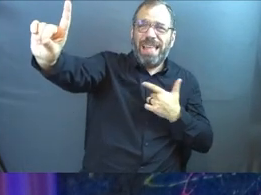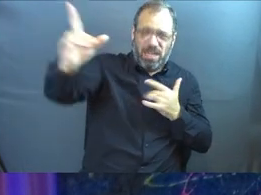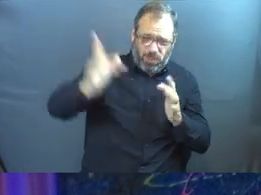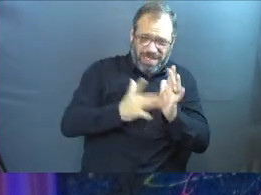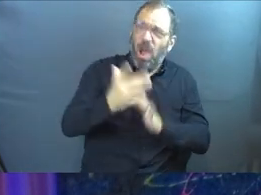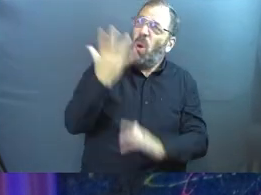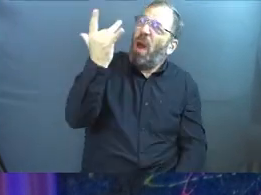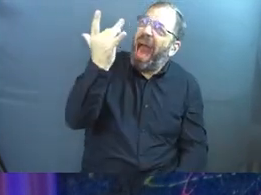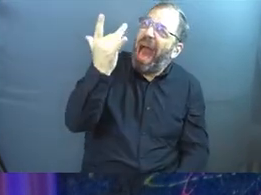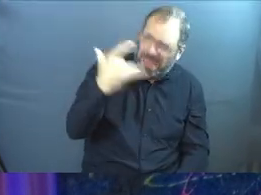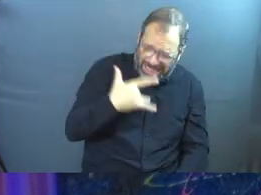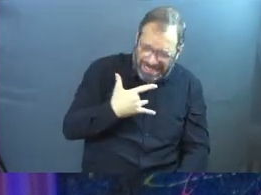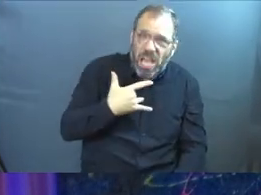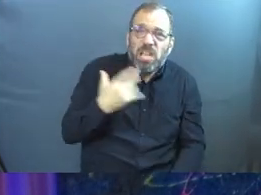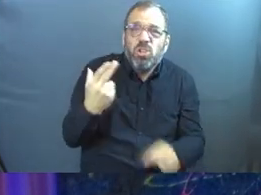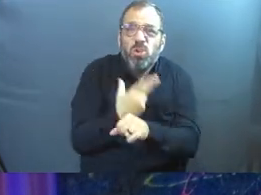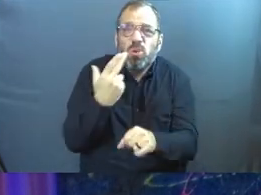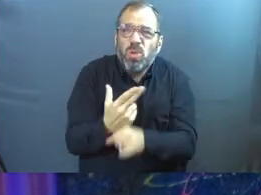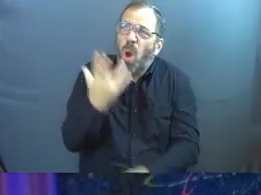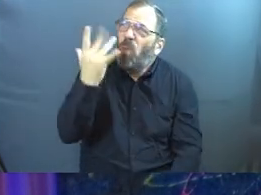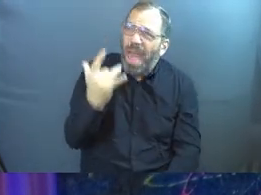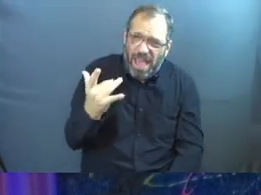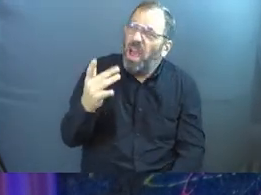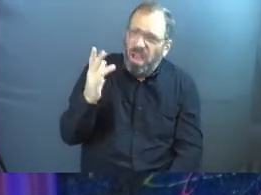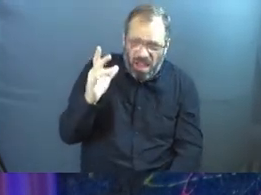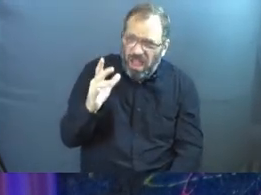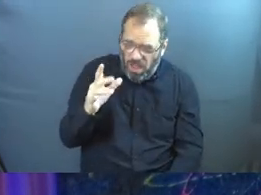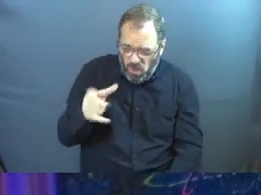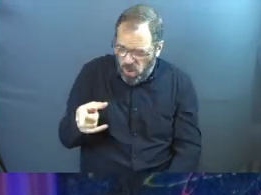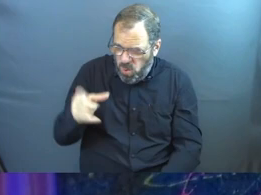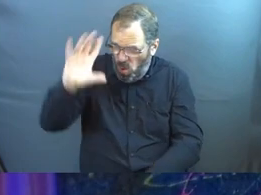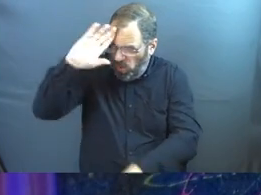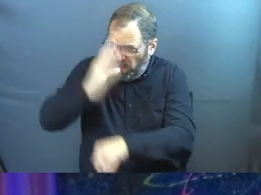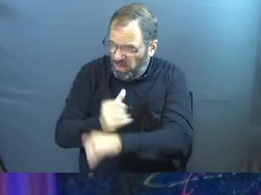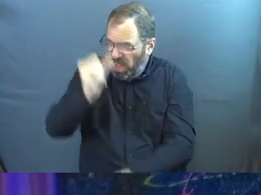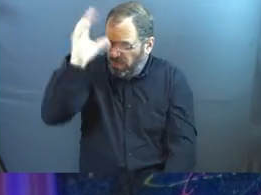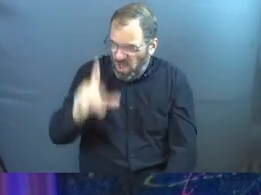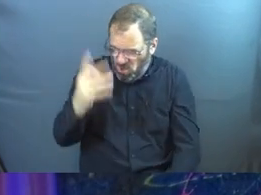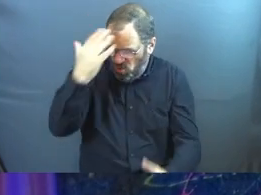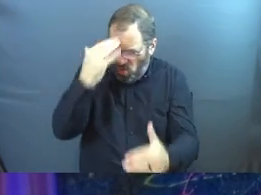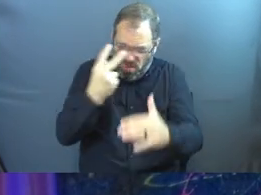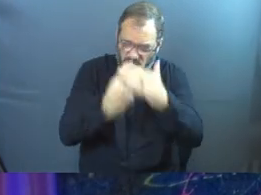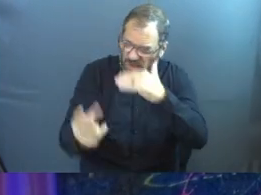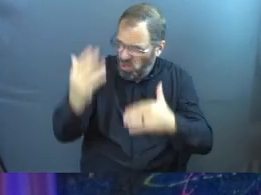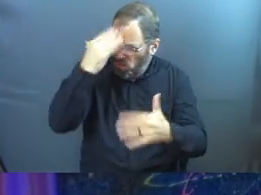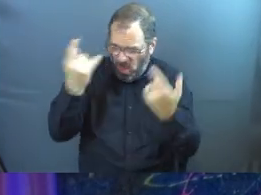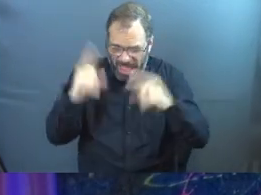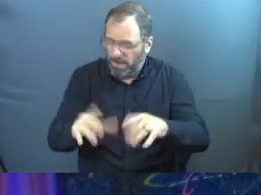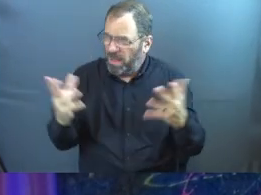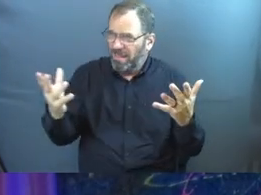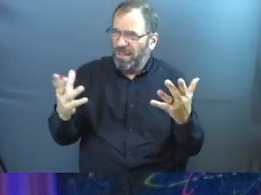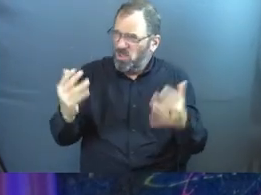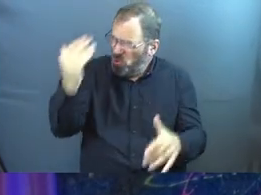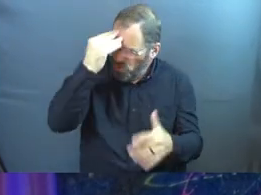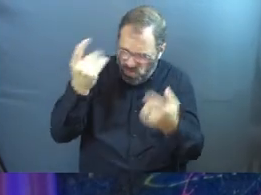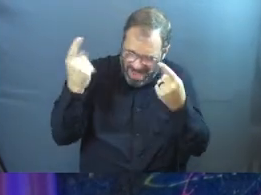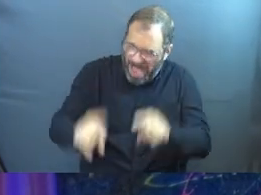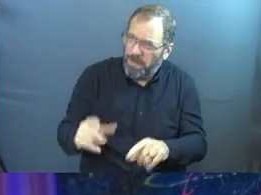what he said, why? He uses the words, why? You're like, Jesus, you're the Son of God. You know all the prophecies. You know this had to happen like